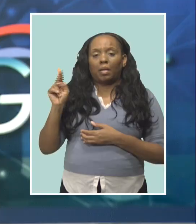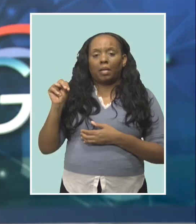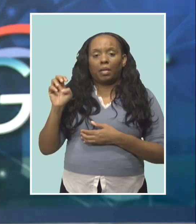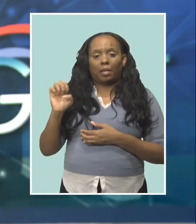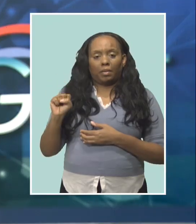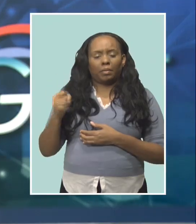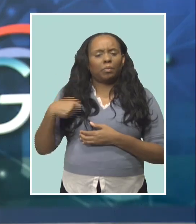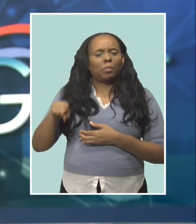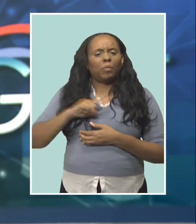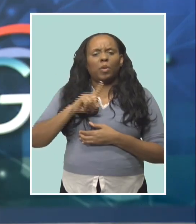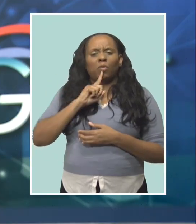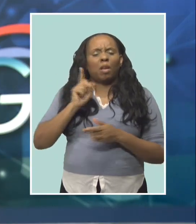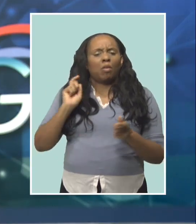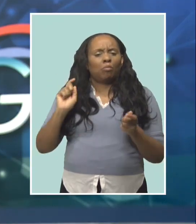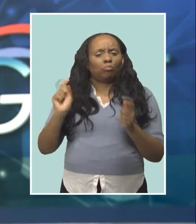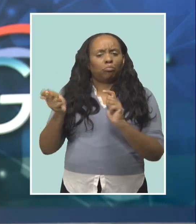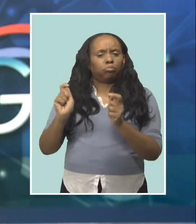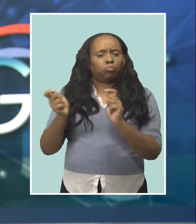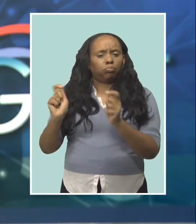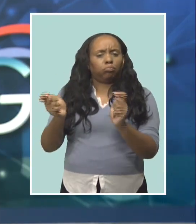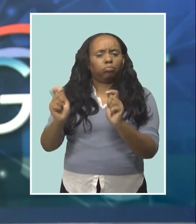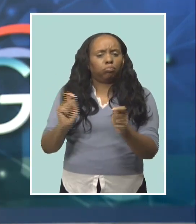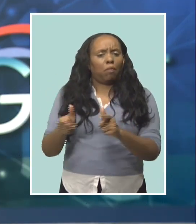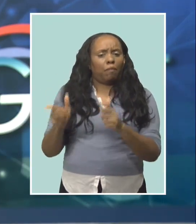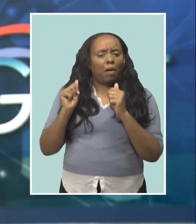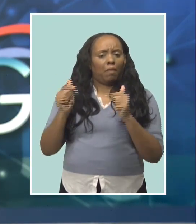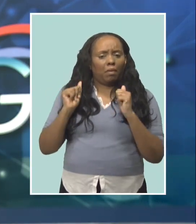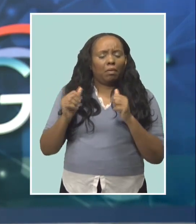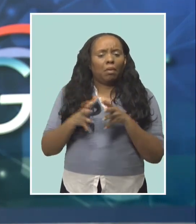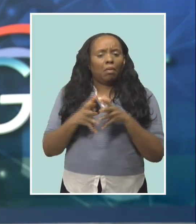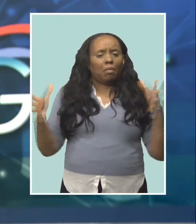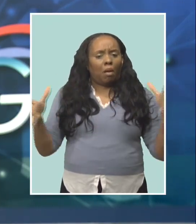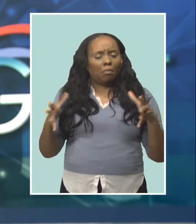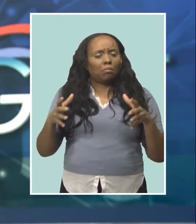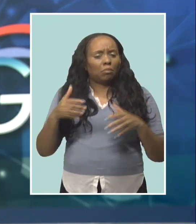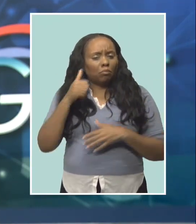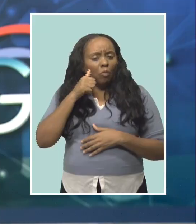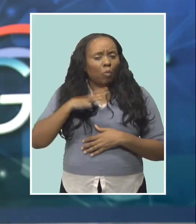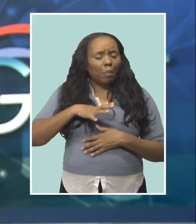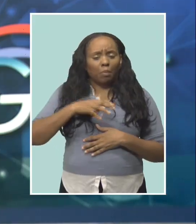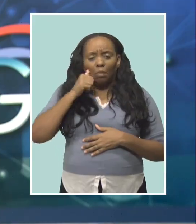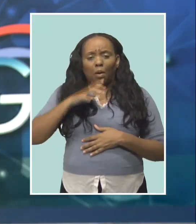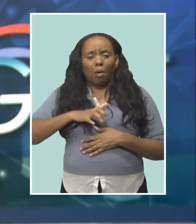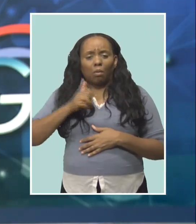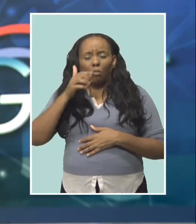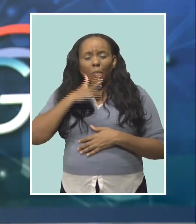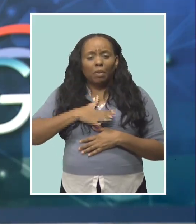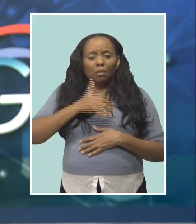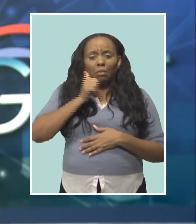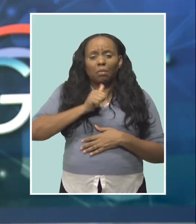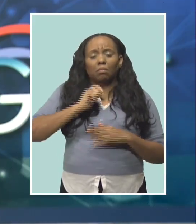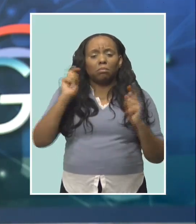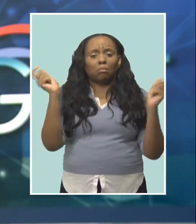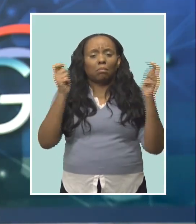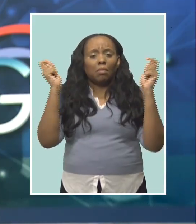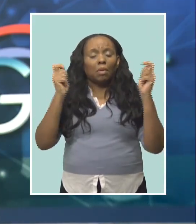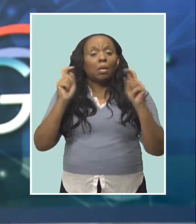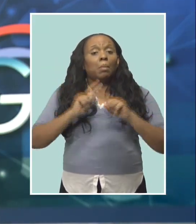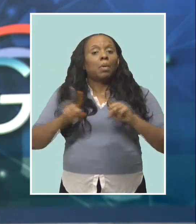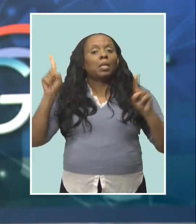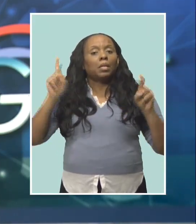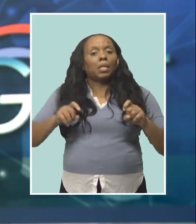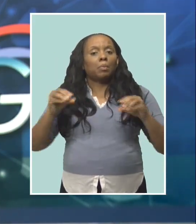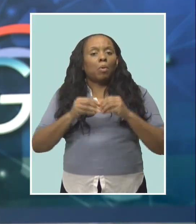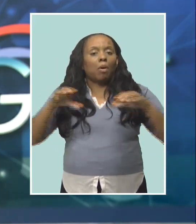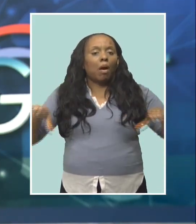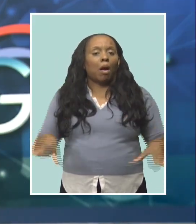a place of rapid social change, and there's a lot for women and girls to celebrate. She, however, called attention to action that could